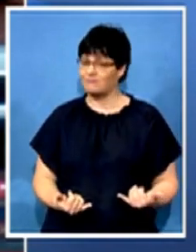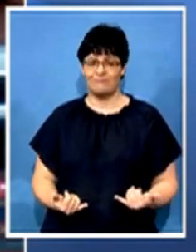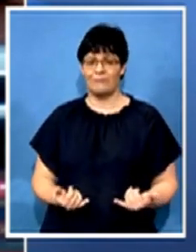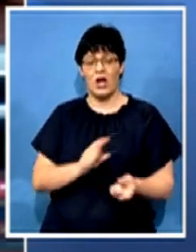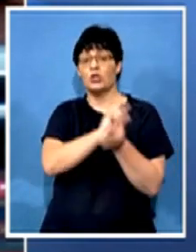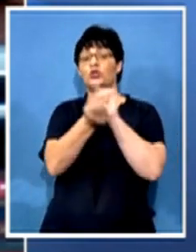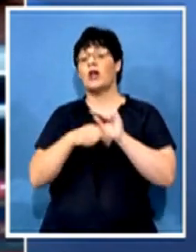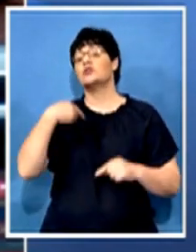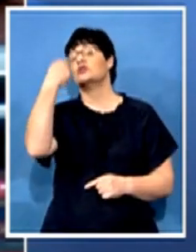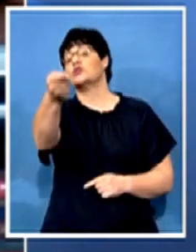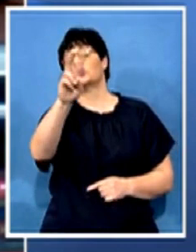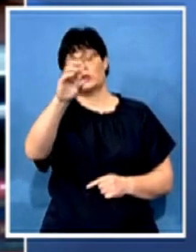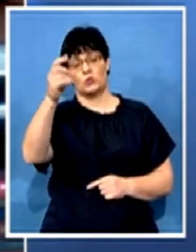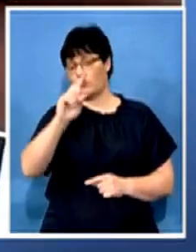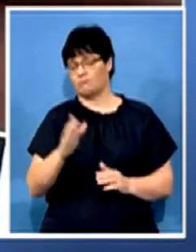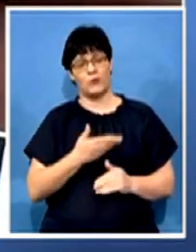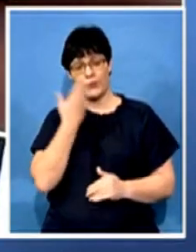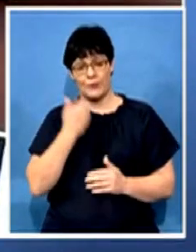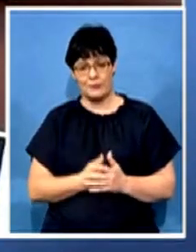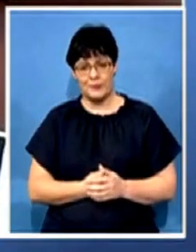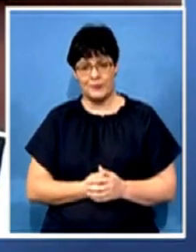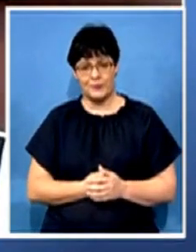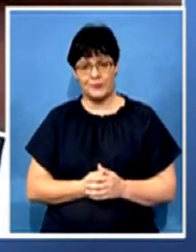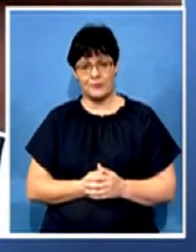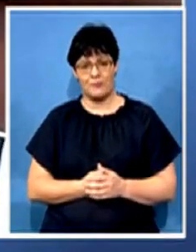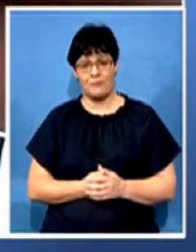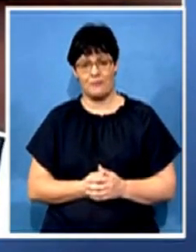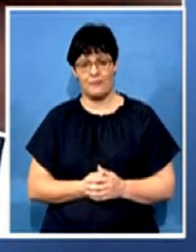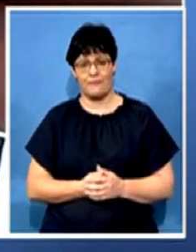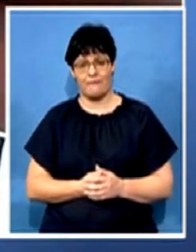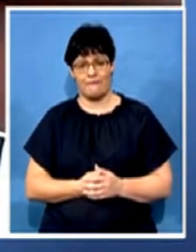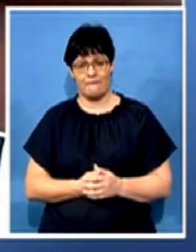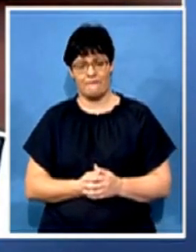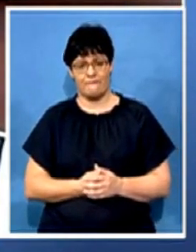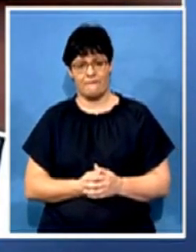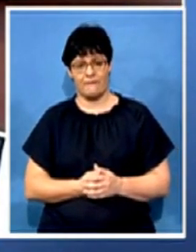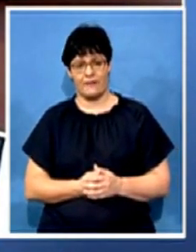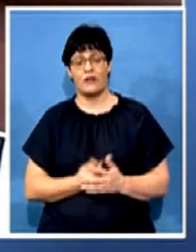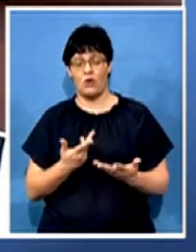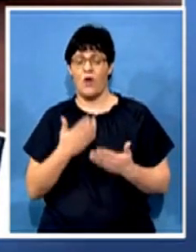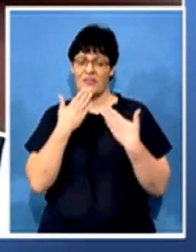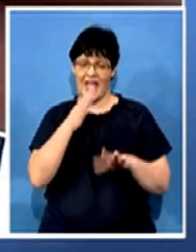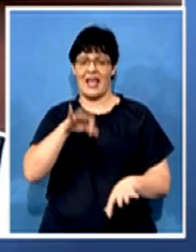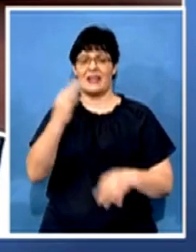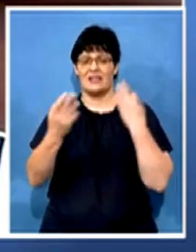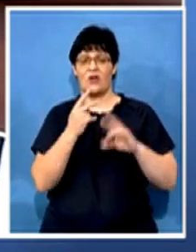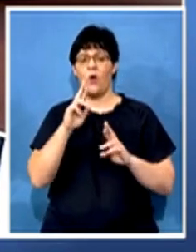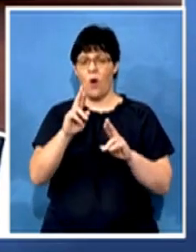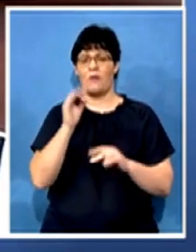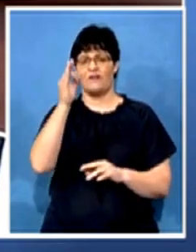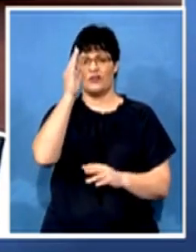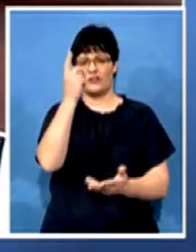2021. Thank you very much for your analysis, and hope to speak to you in the future as the official results come